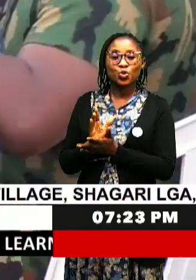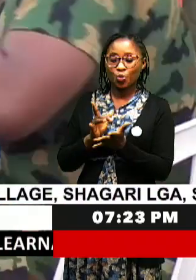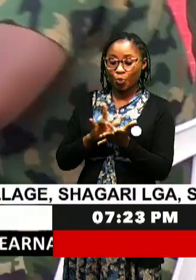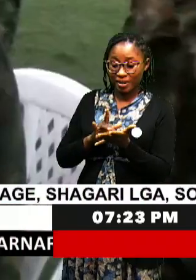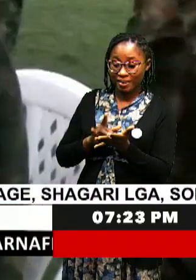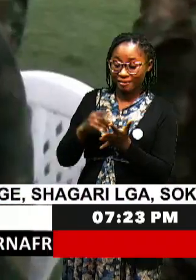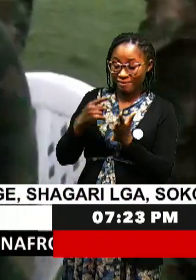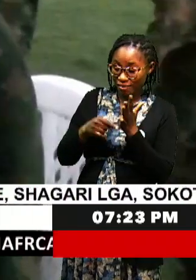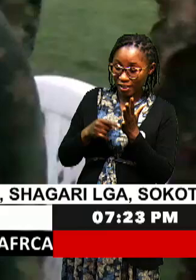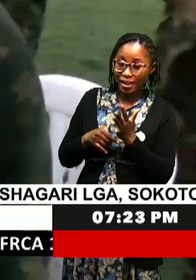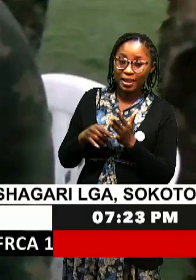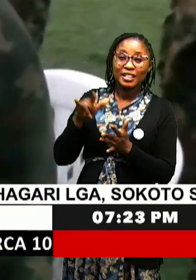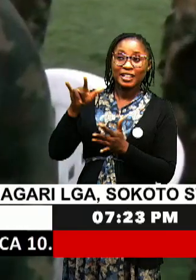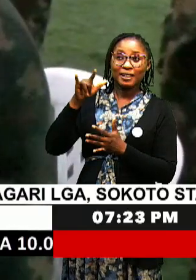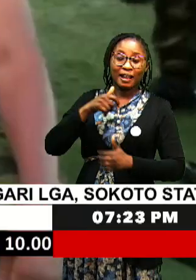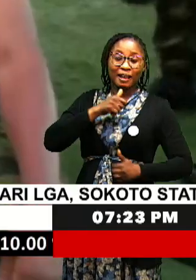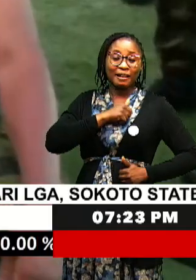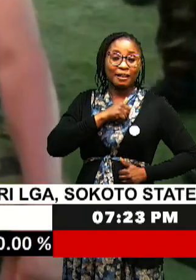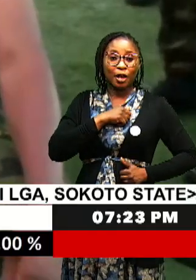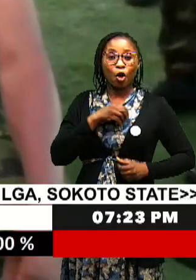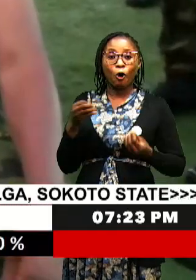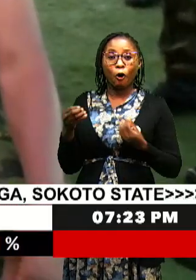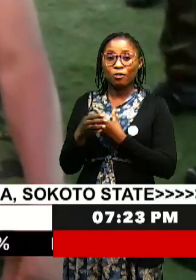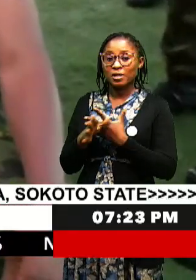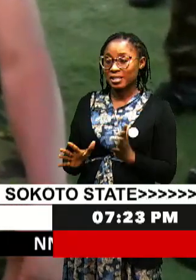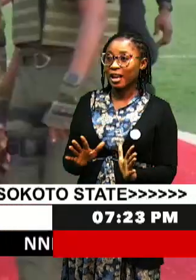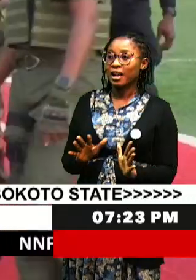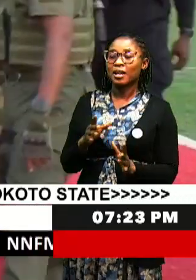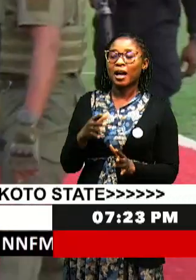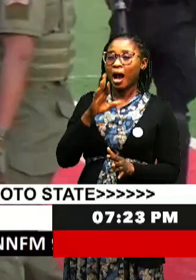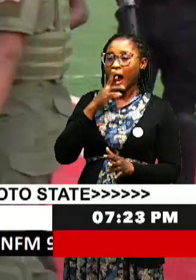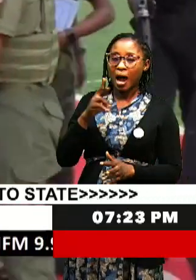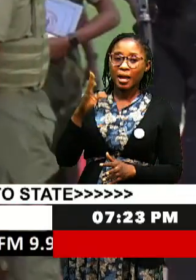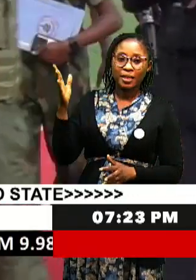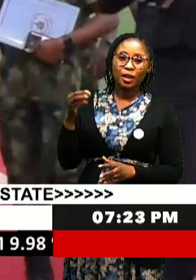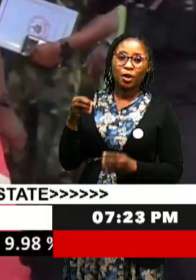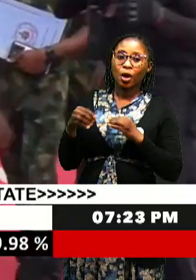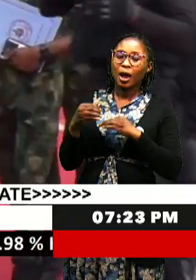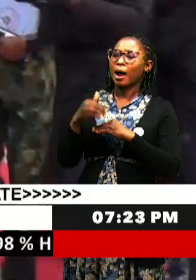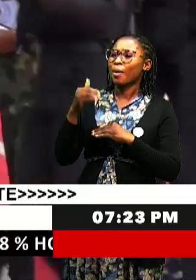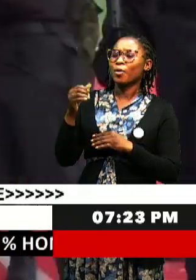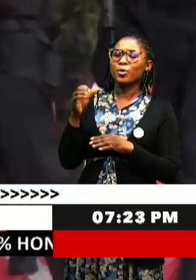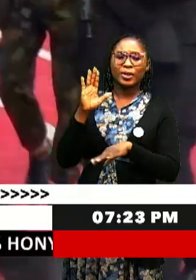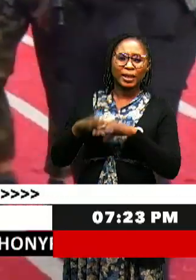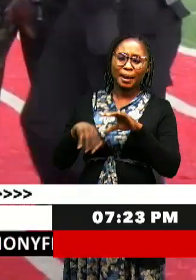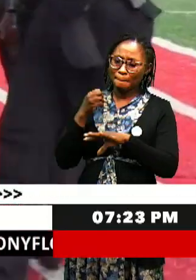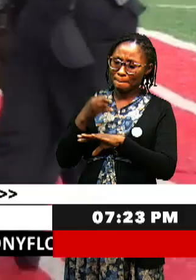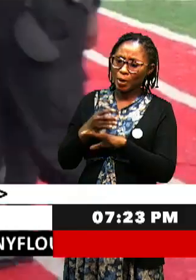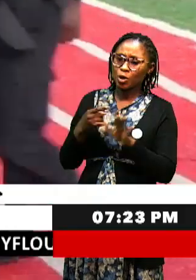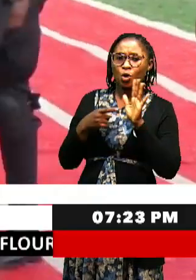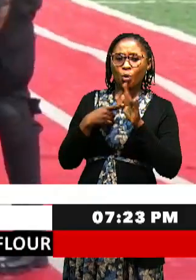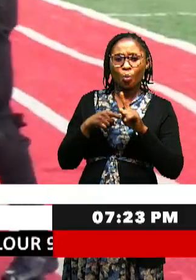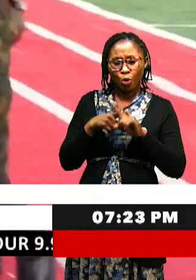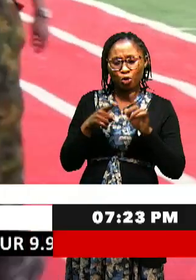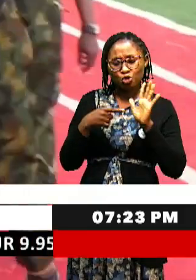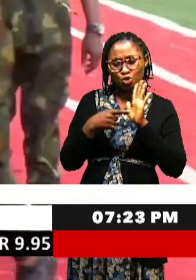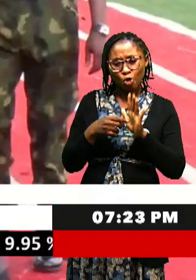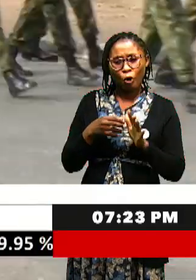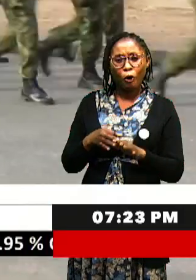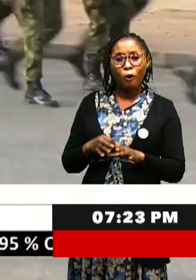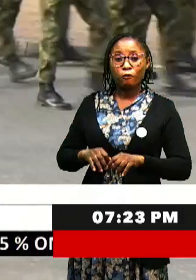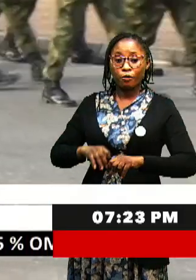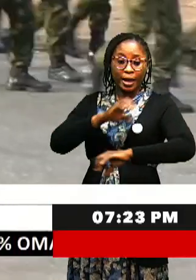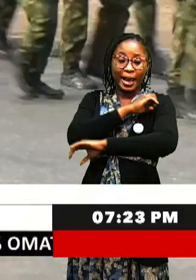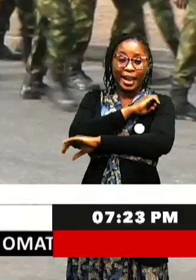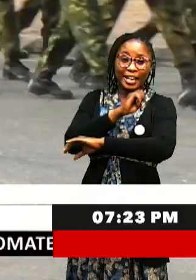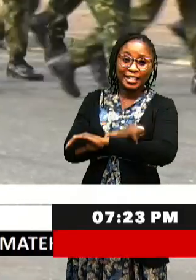Staff, Air Marshal Hassan Abubakar, and other personnel. It was more than a march. It was a show of force, clear evidence